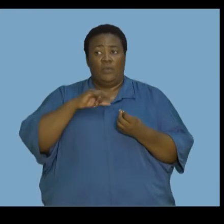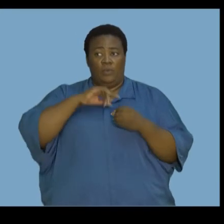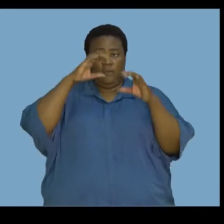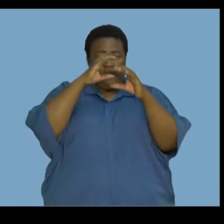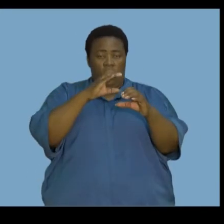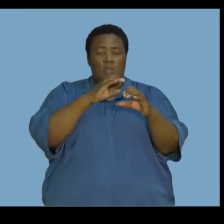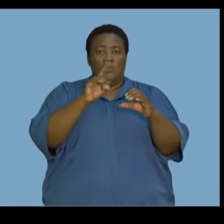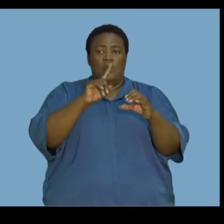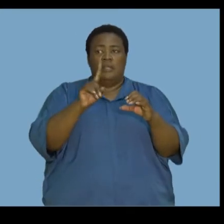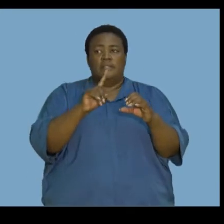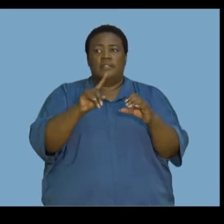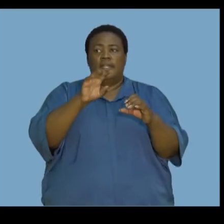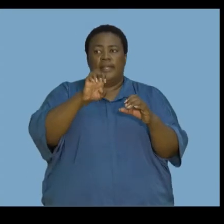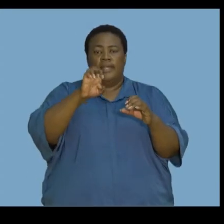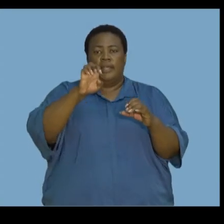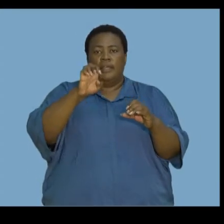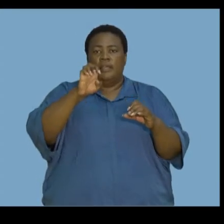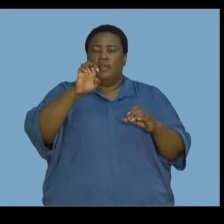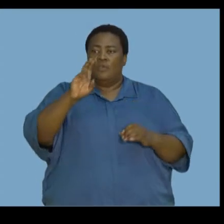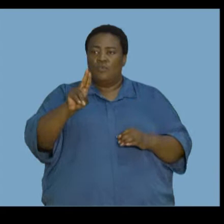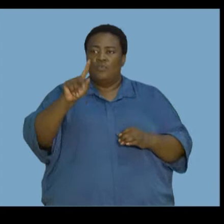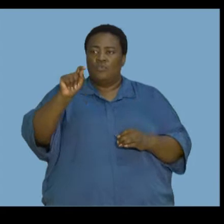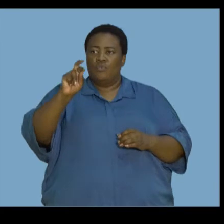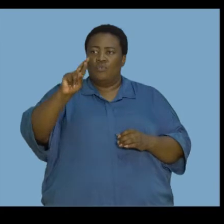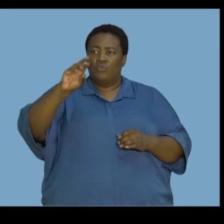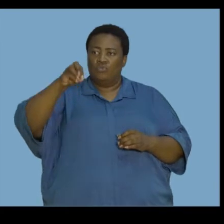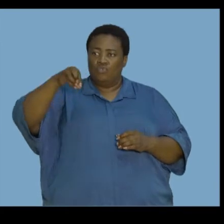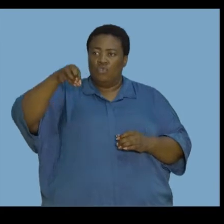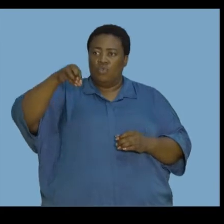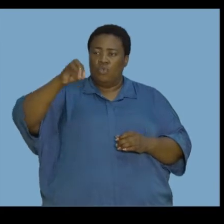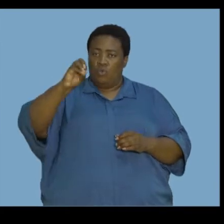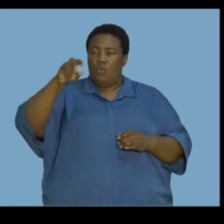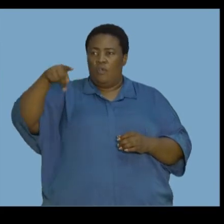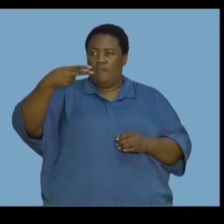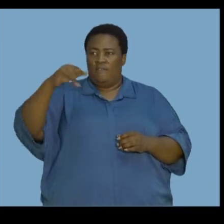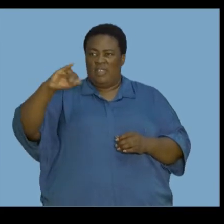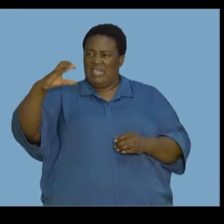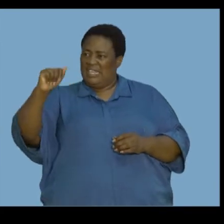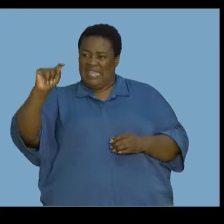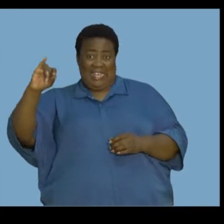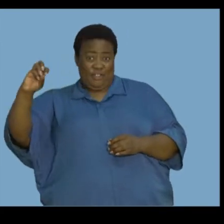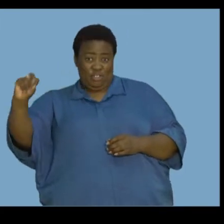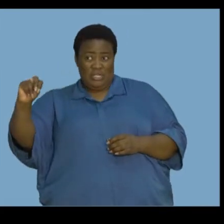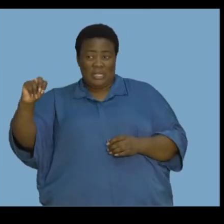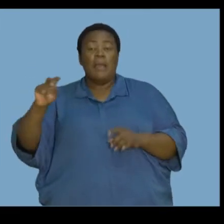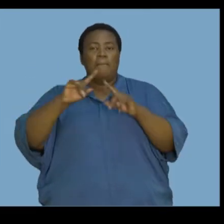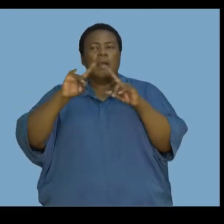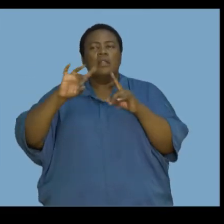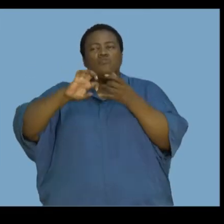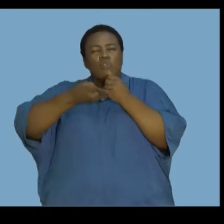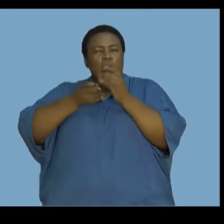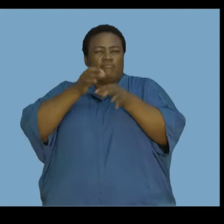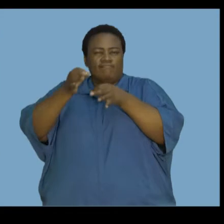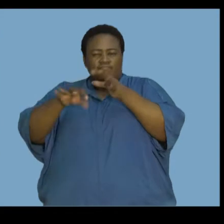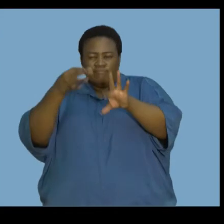is eutrophication, and I know that the word sounds a bit complicated. Let's try and unpack the word